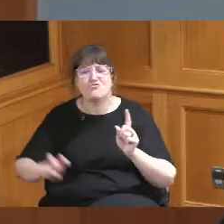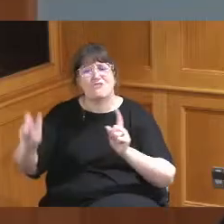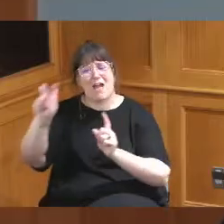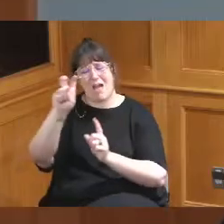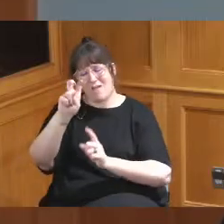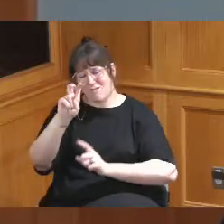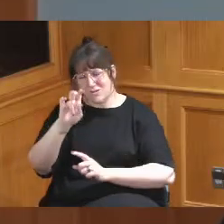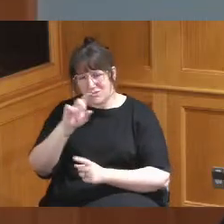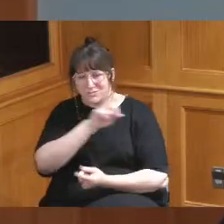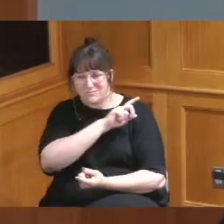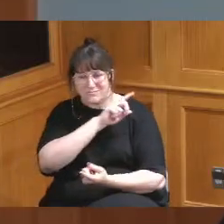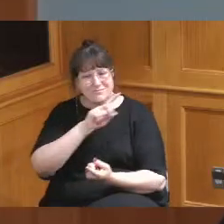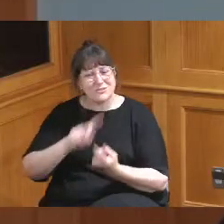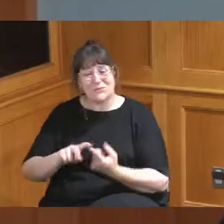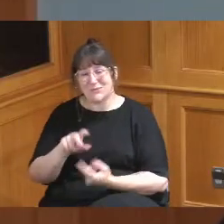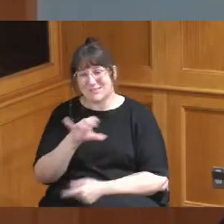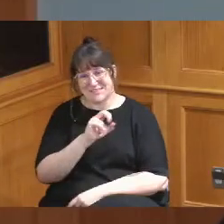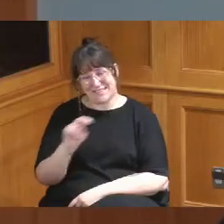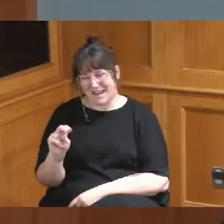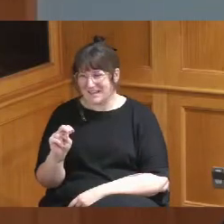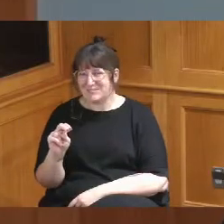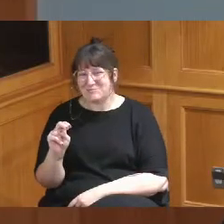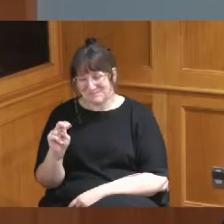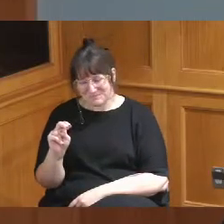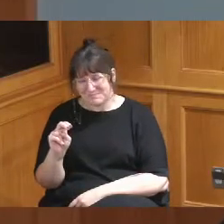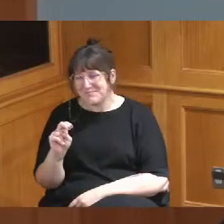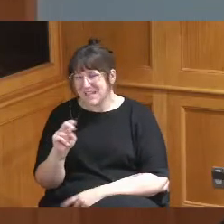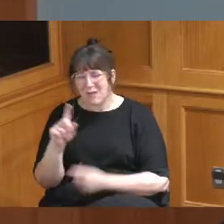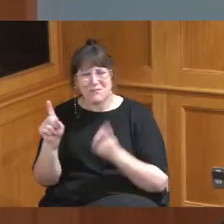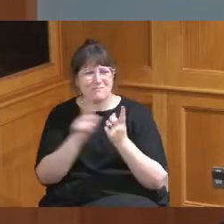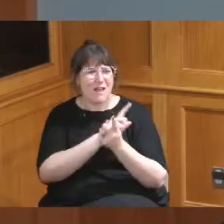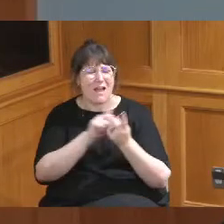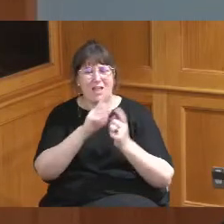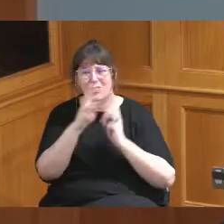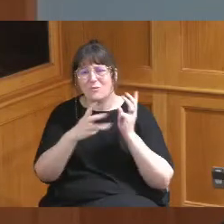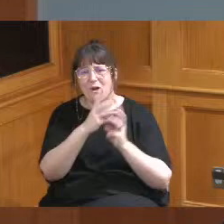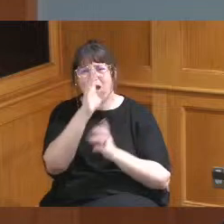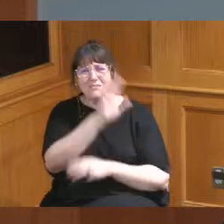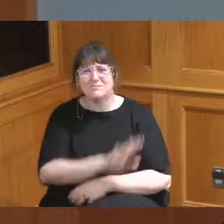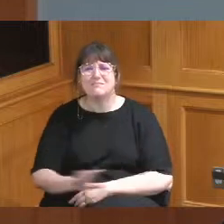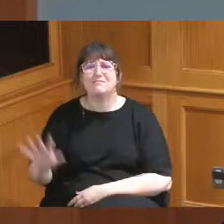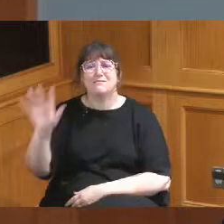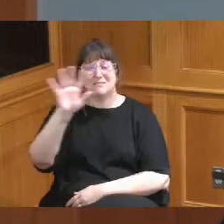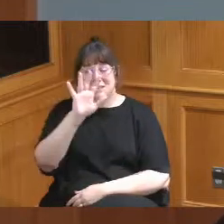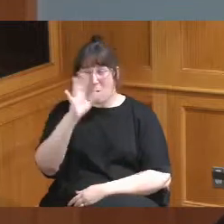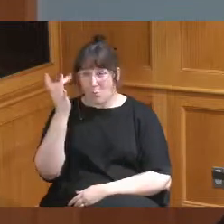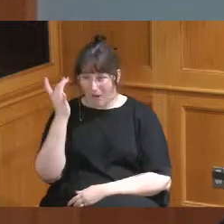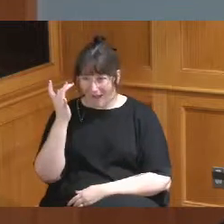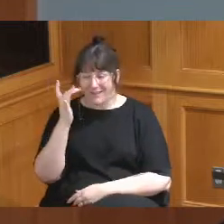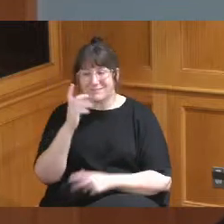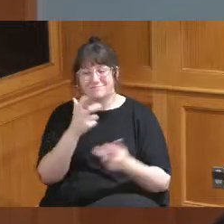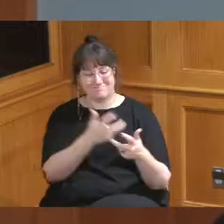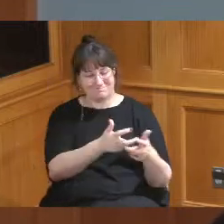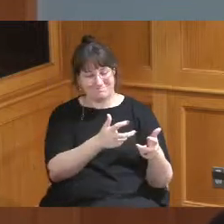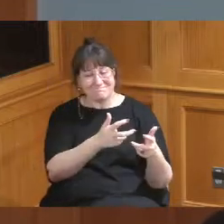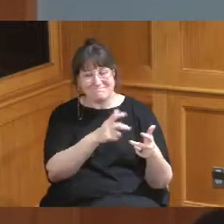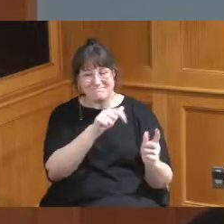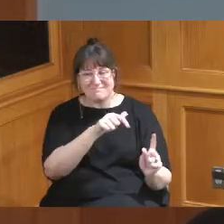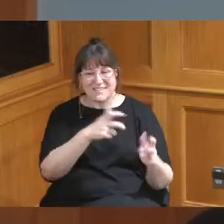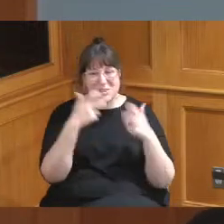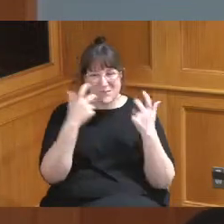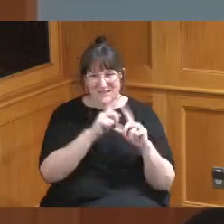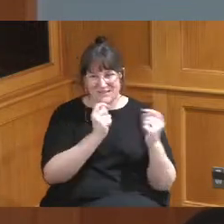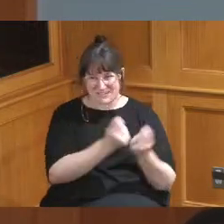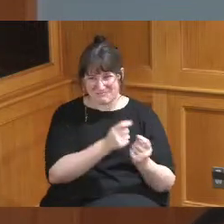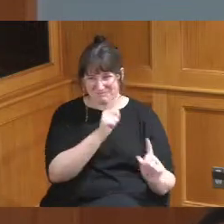Jim said. We've met people from all over the world who, through the power of this amazing team in this city. I